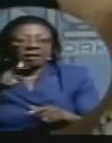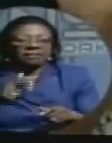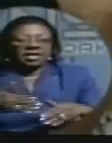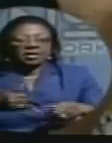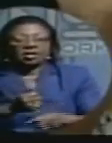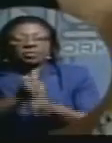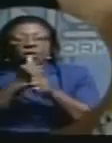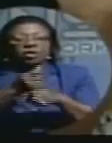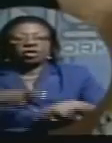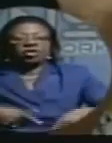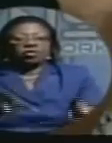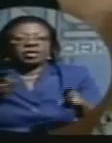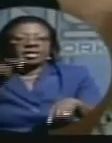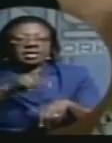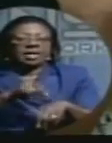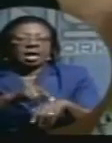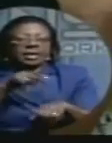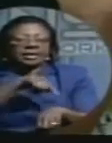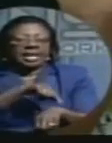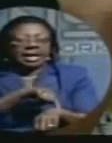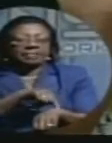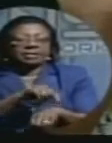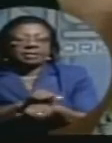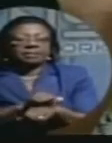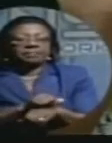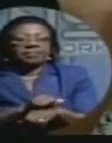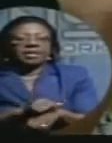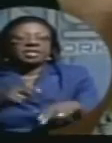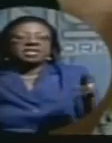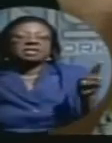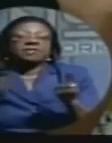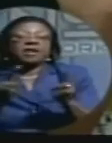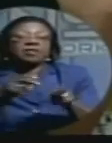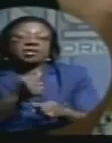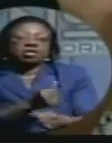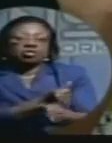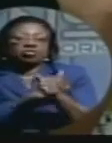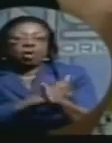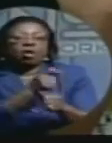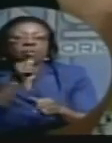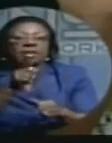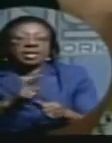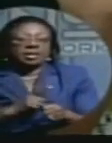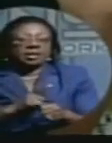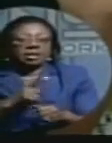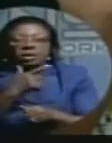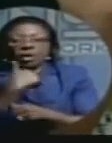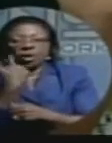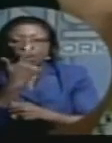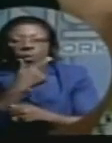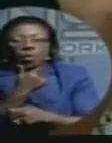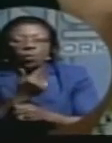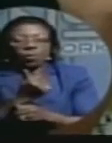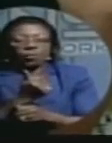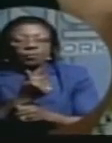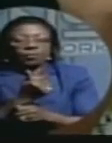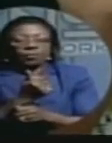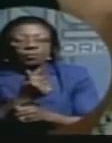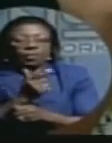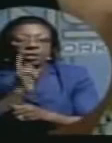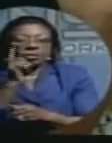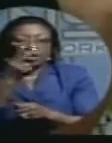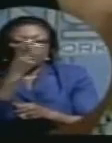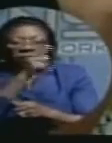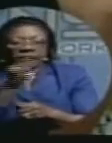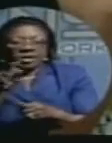I think she is really a very strong lady who is coping well, who